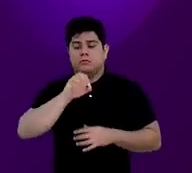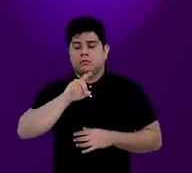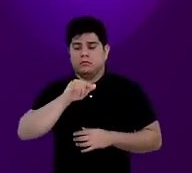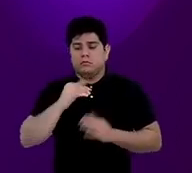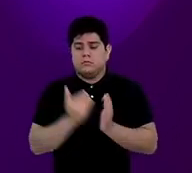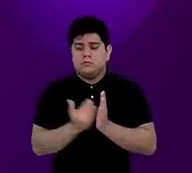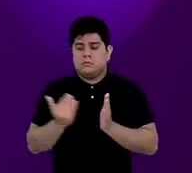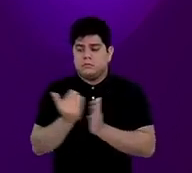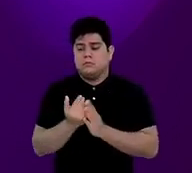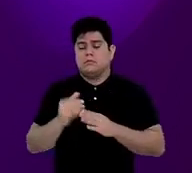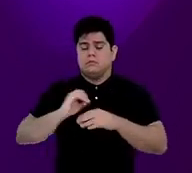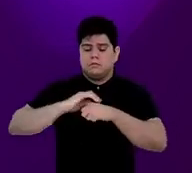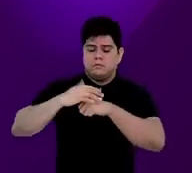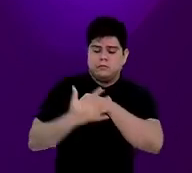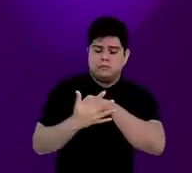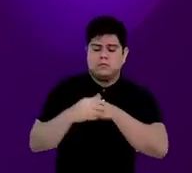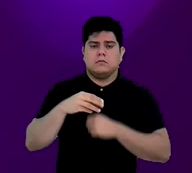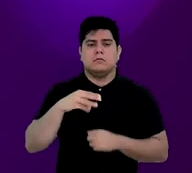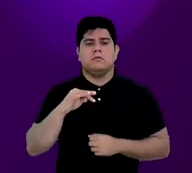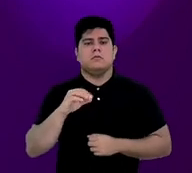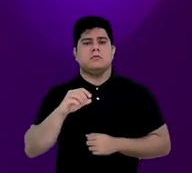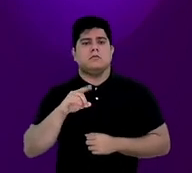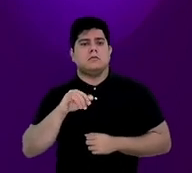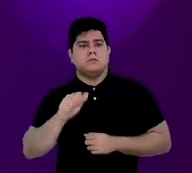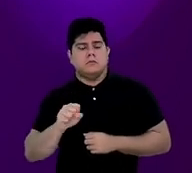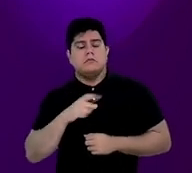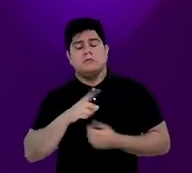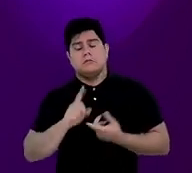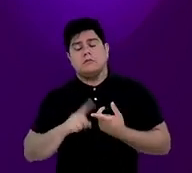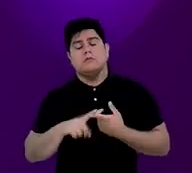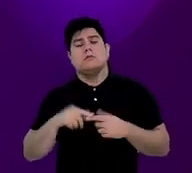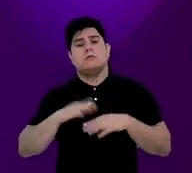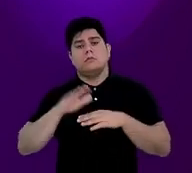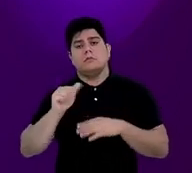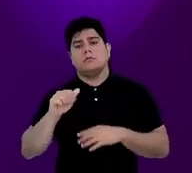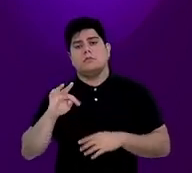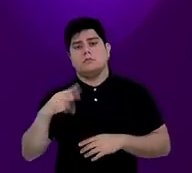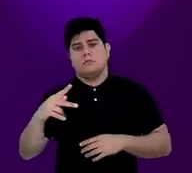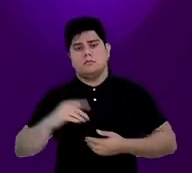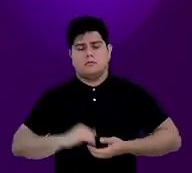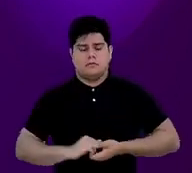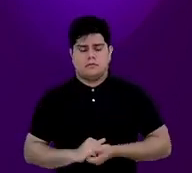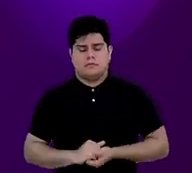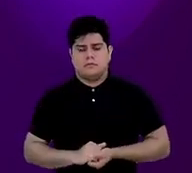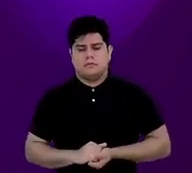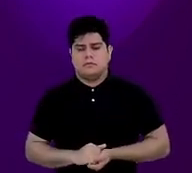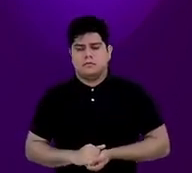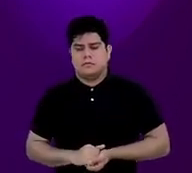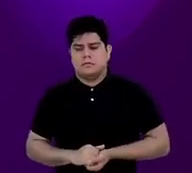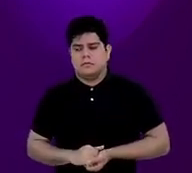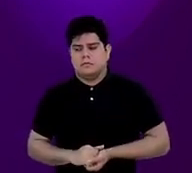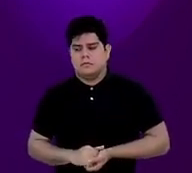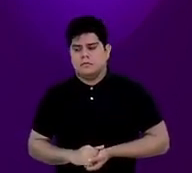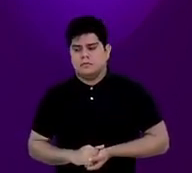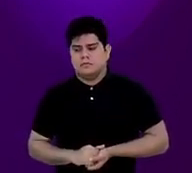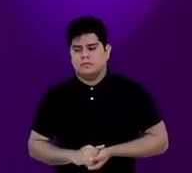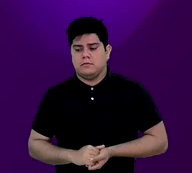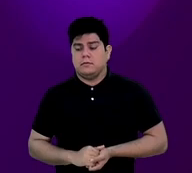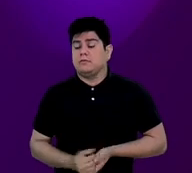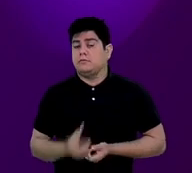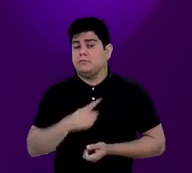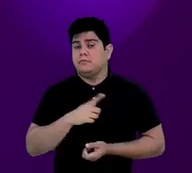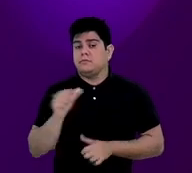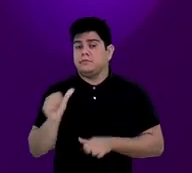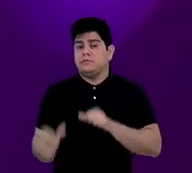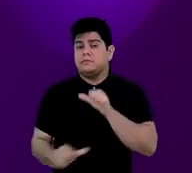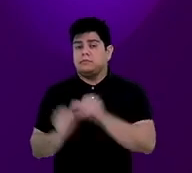brief burst of reactive oxygen species, which I will talk about later. And also you get changes in calcium, which again, I'll